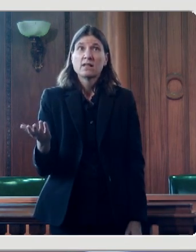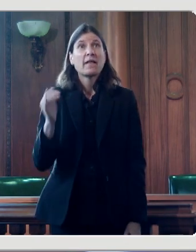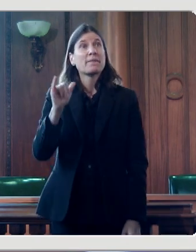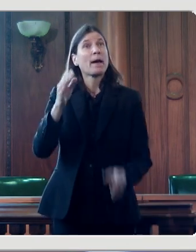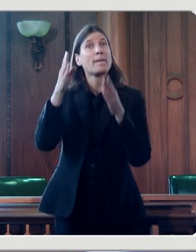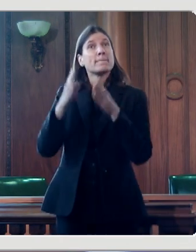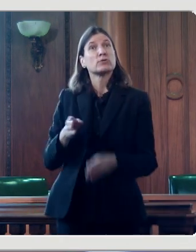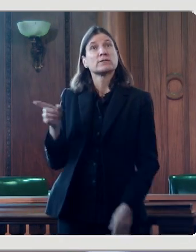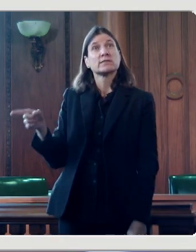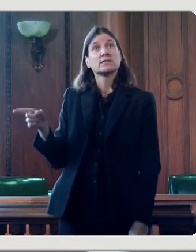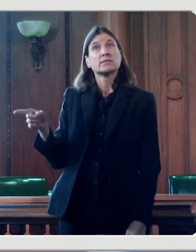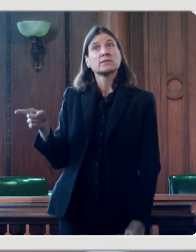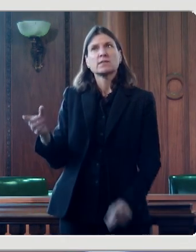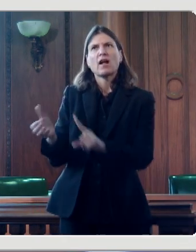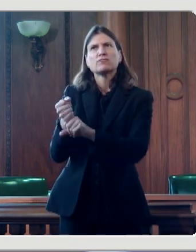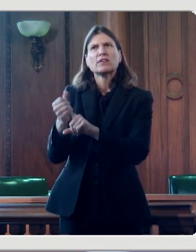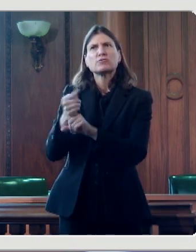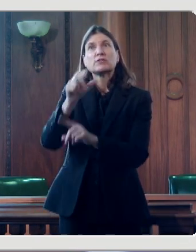arrests,